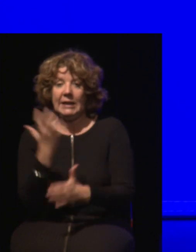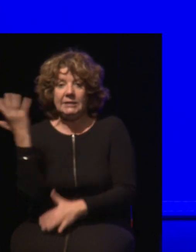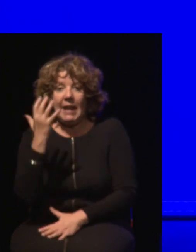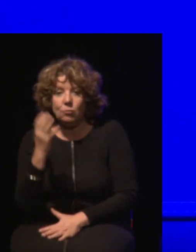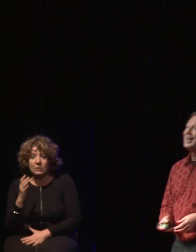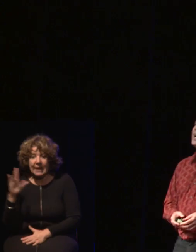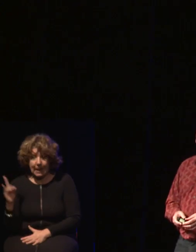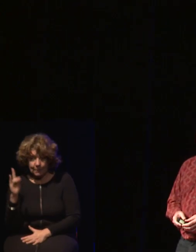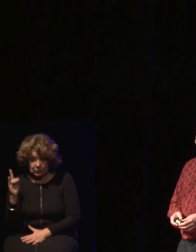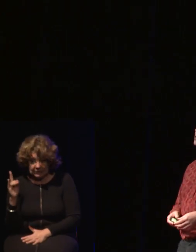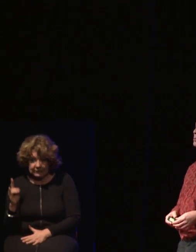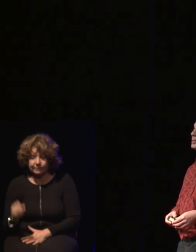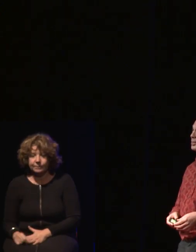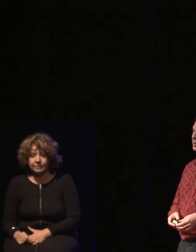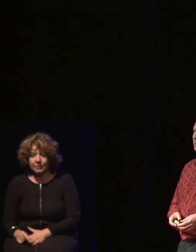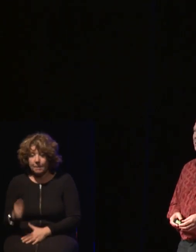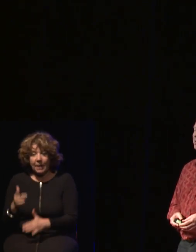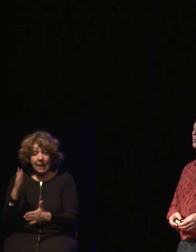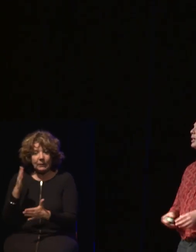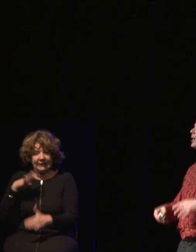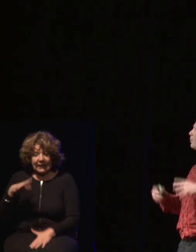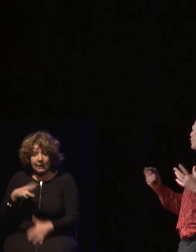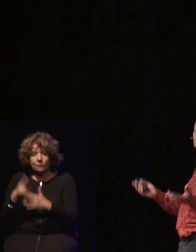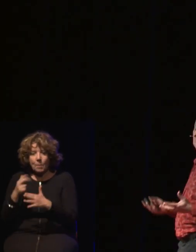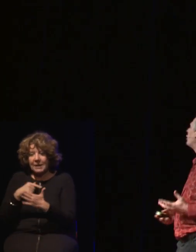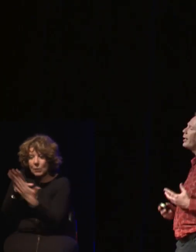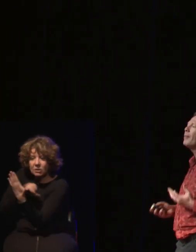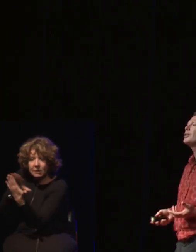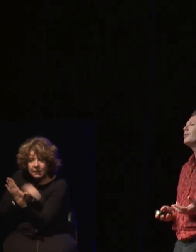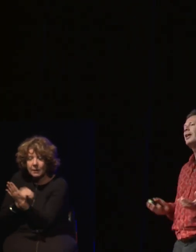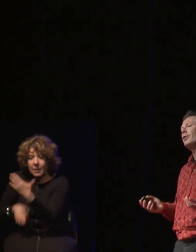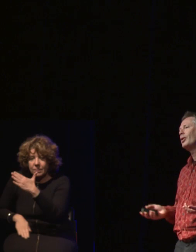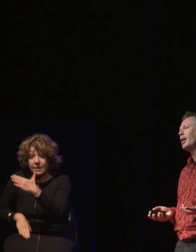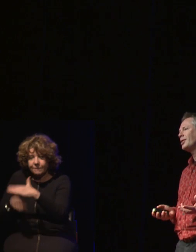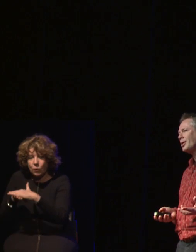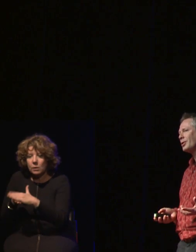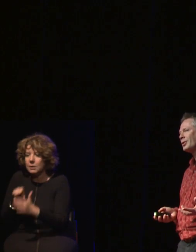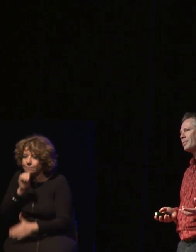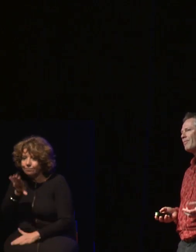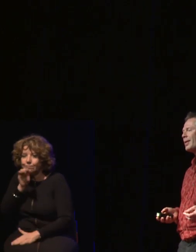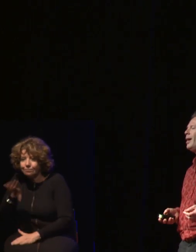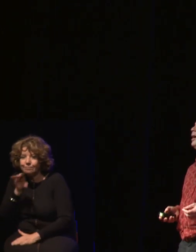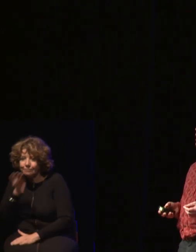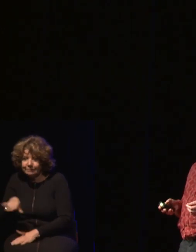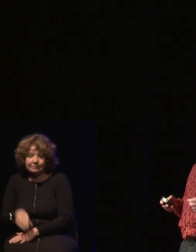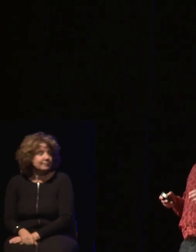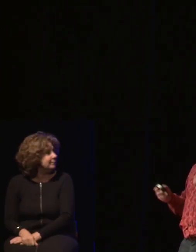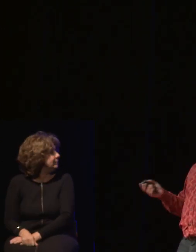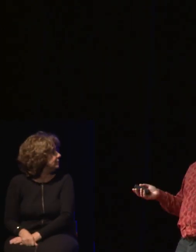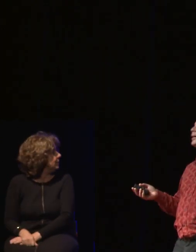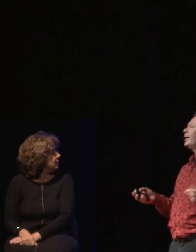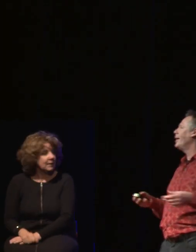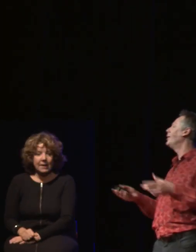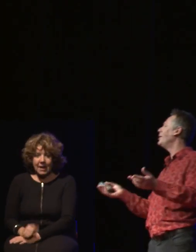animals. However, this was necessary for me to capture the full dynamics of their vocalizations. And I